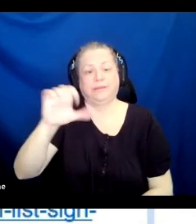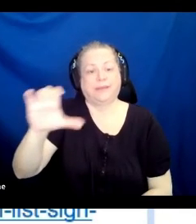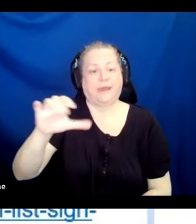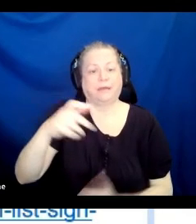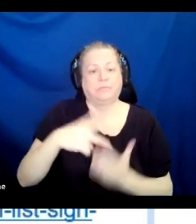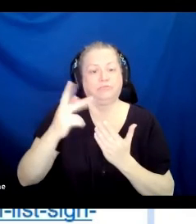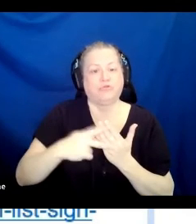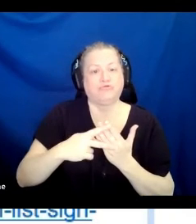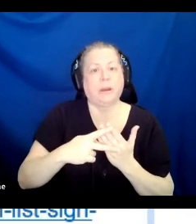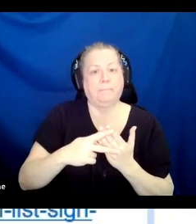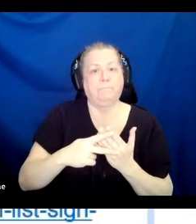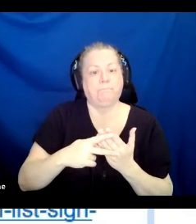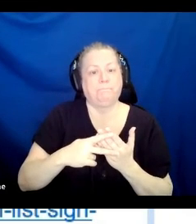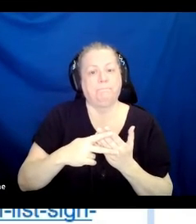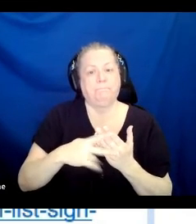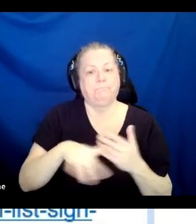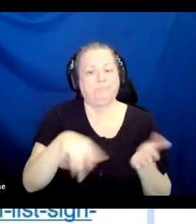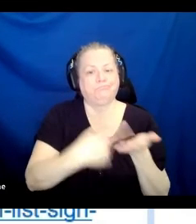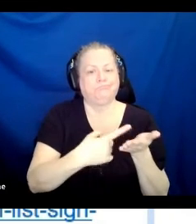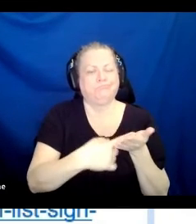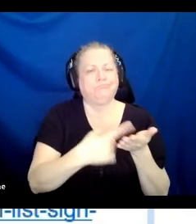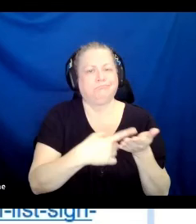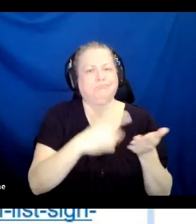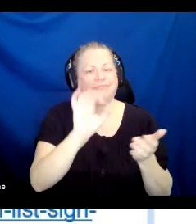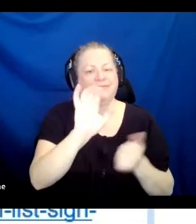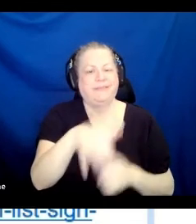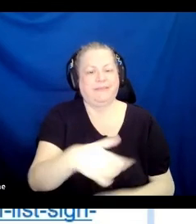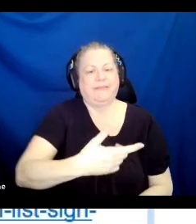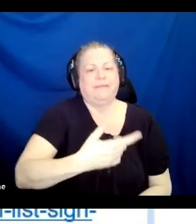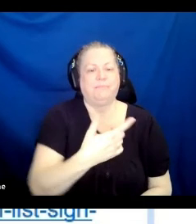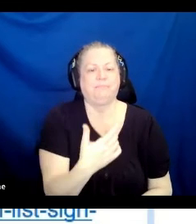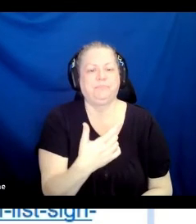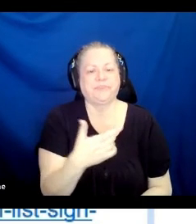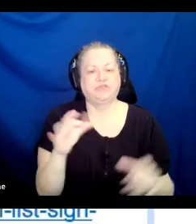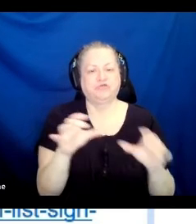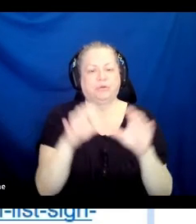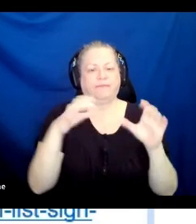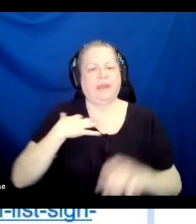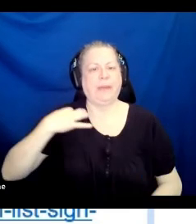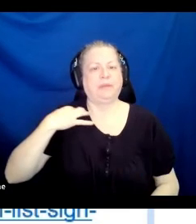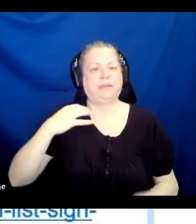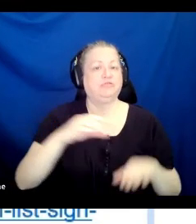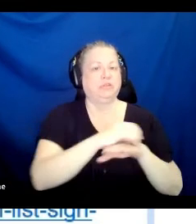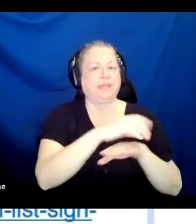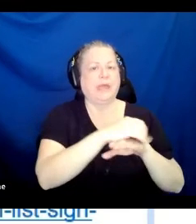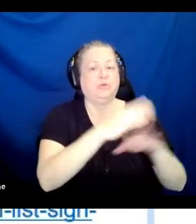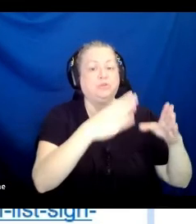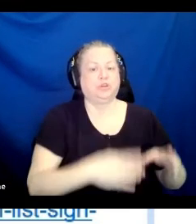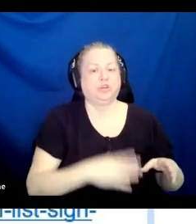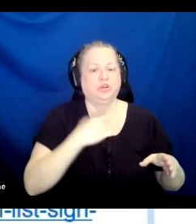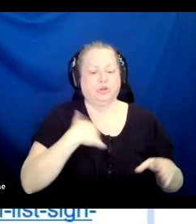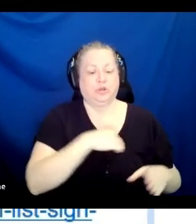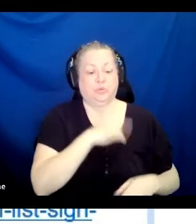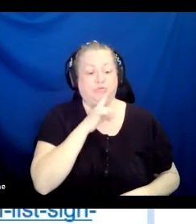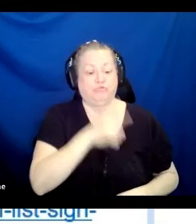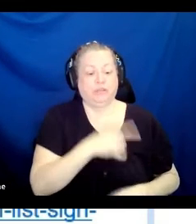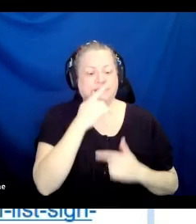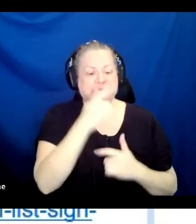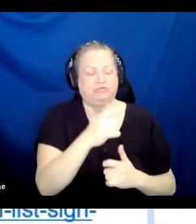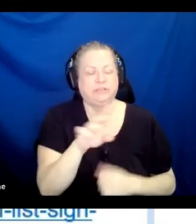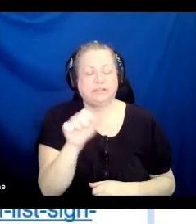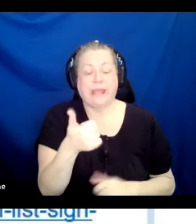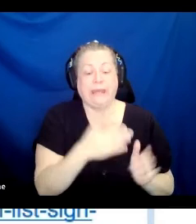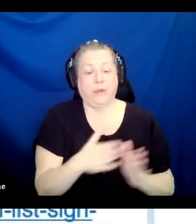program. As we talked quickly about what CACs do, we are really interested in having any